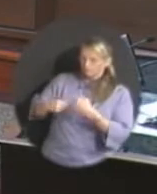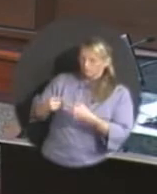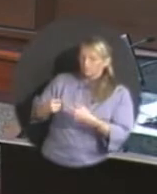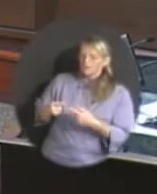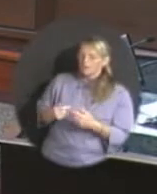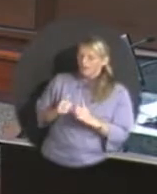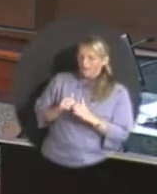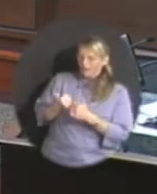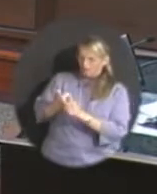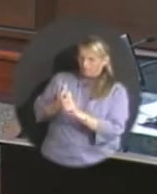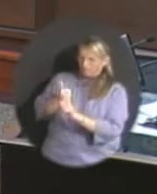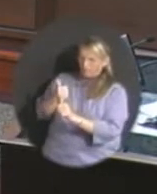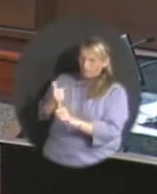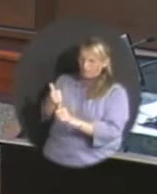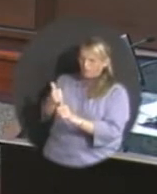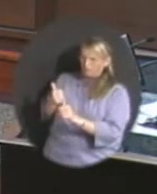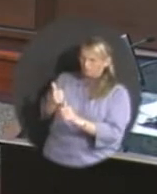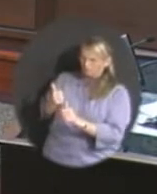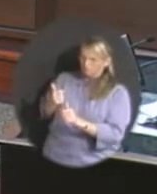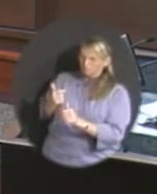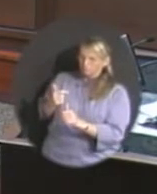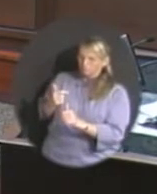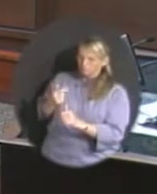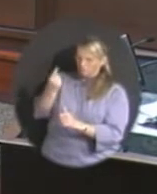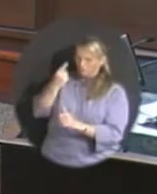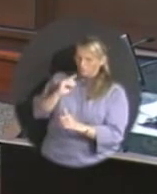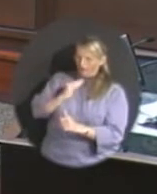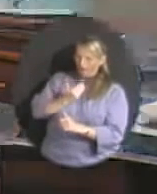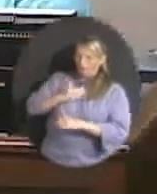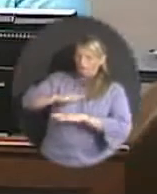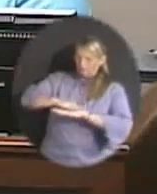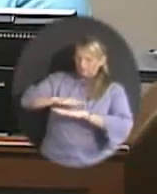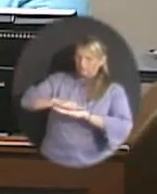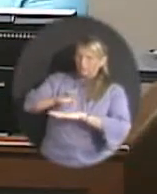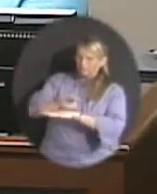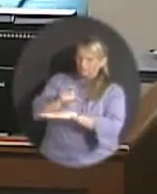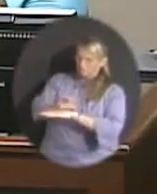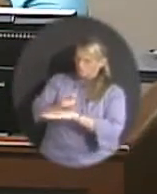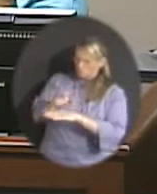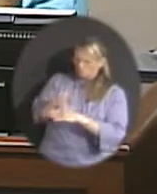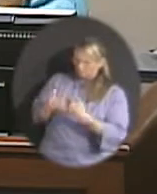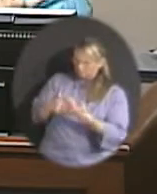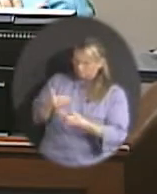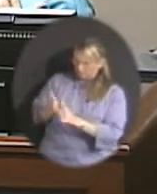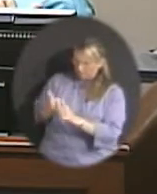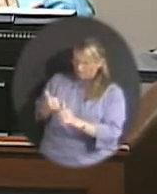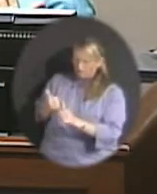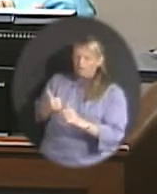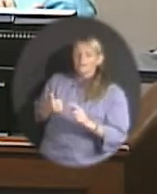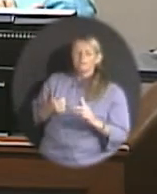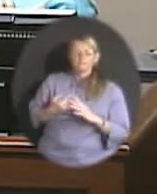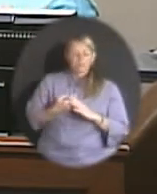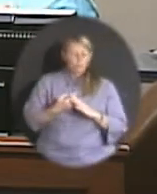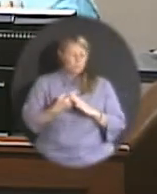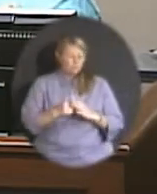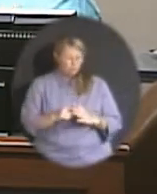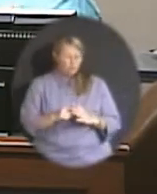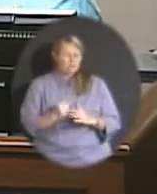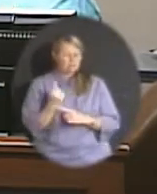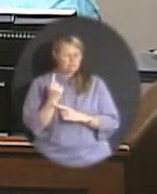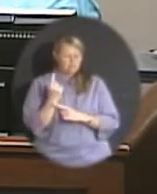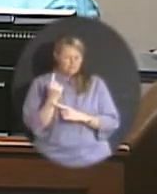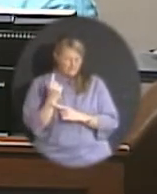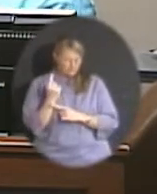we in regards to the replacement cycle of our desktops? We started last school year, the FY12